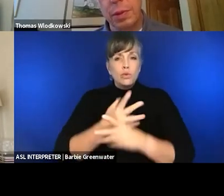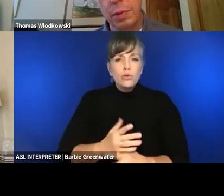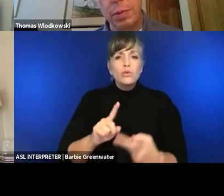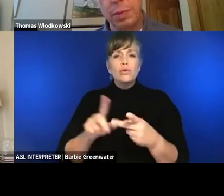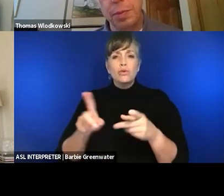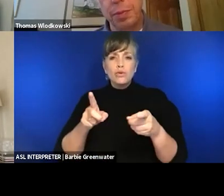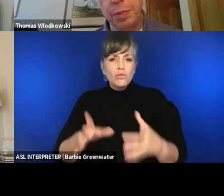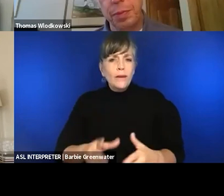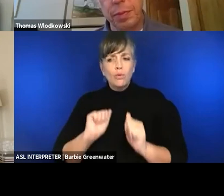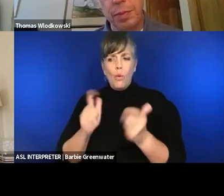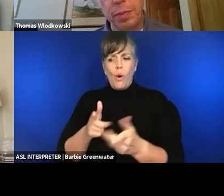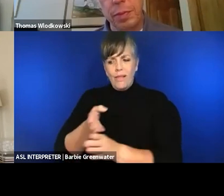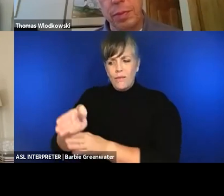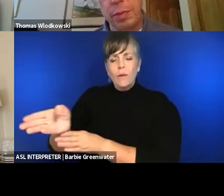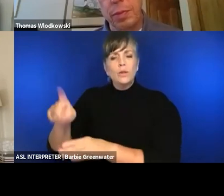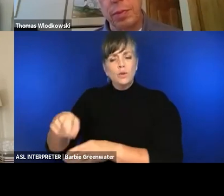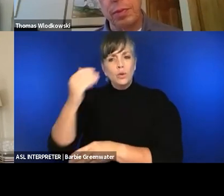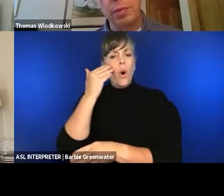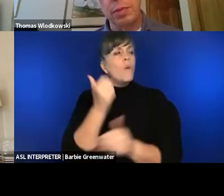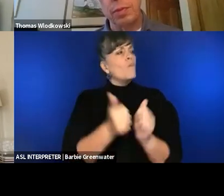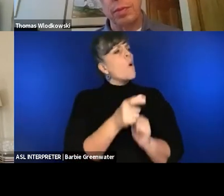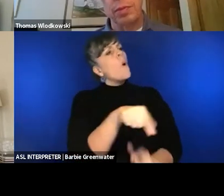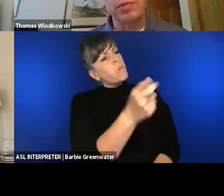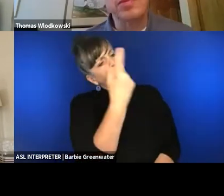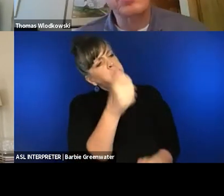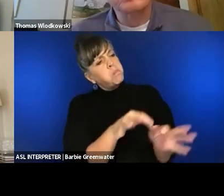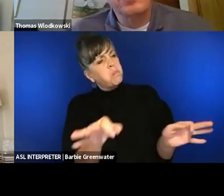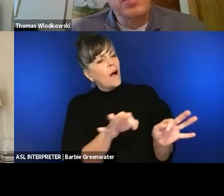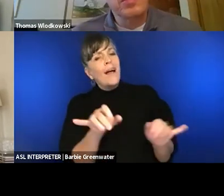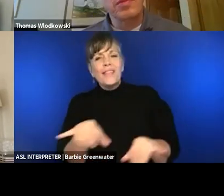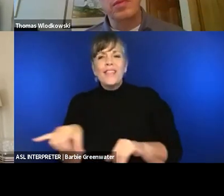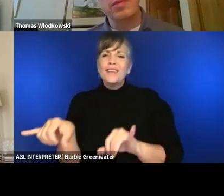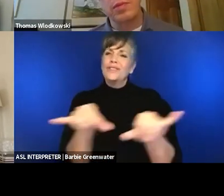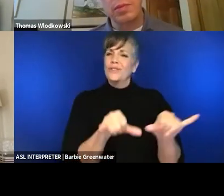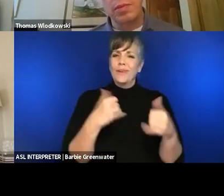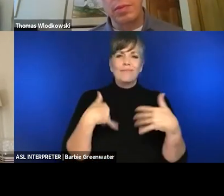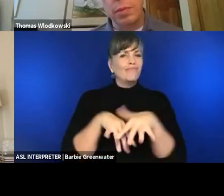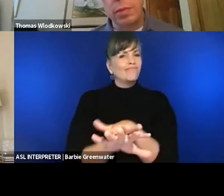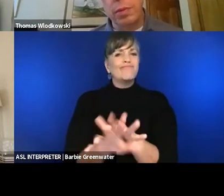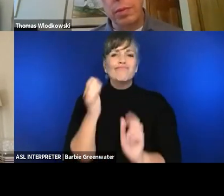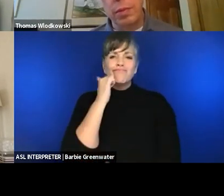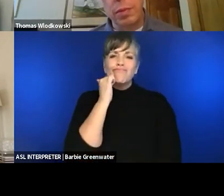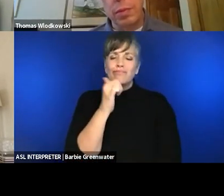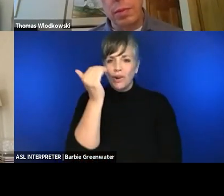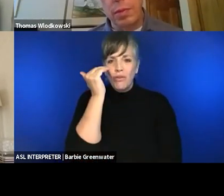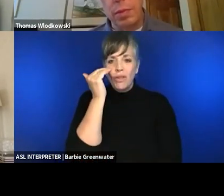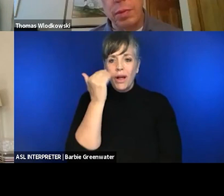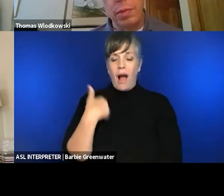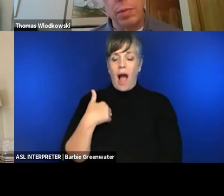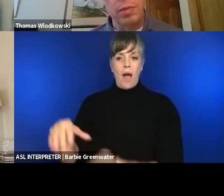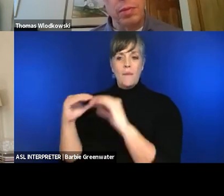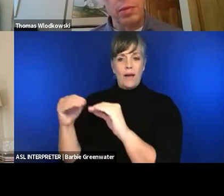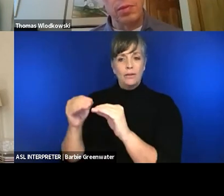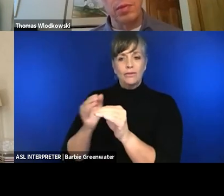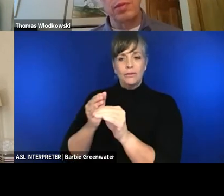should know what it is. Most people know what captions are. So this should be mainstay knowledge. And I'm educating right now in the college